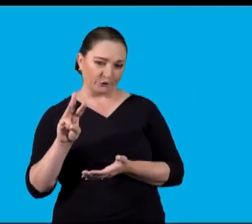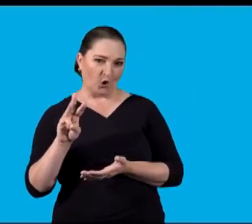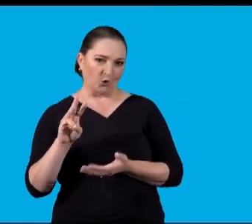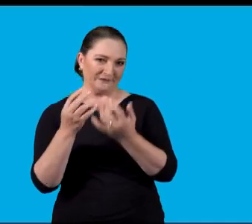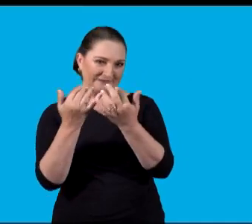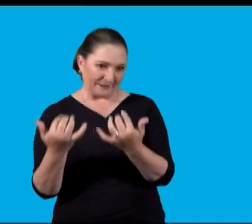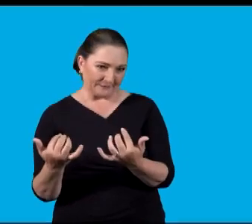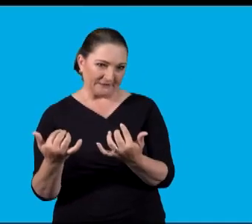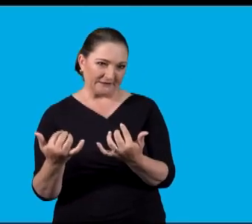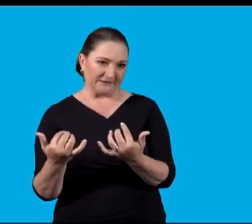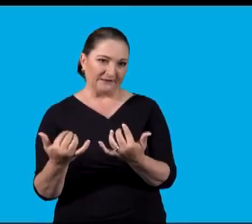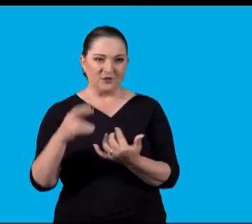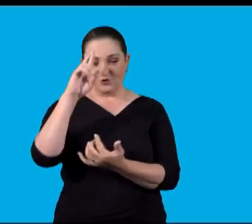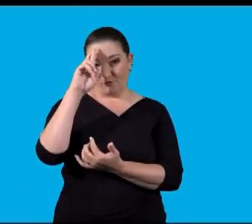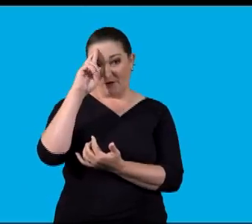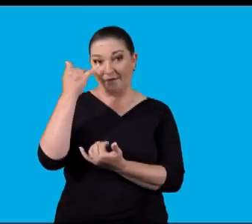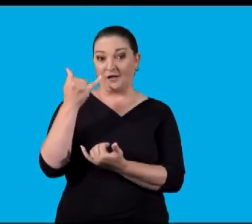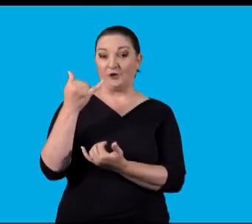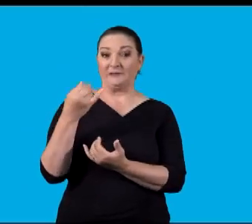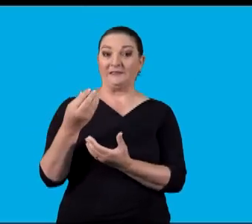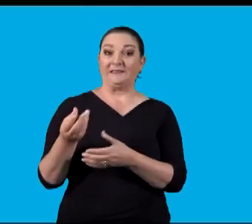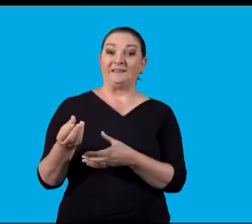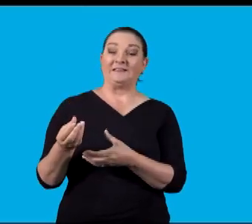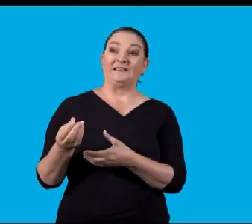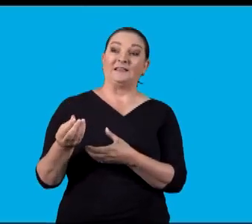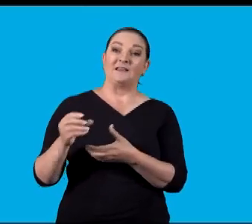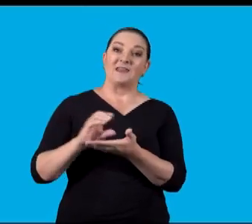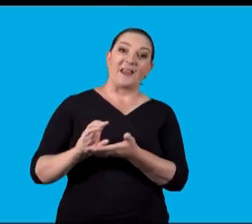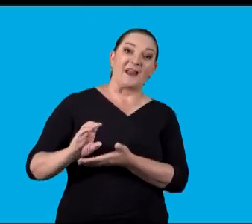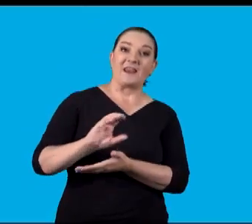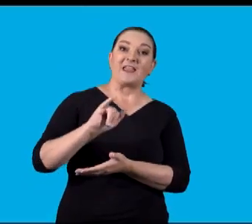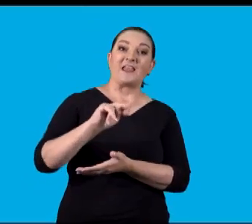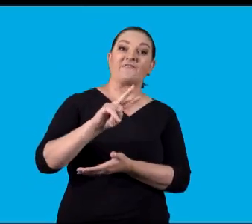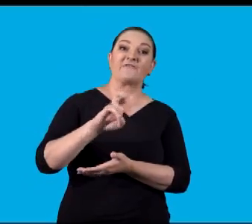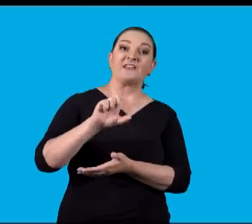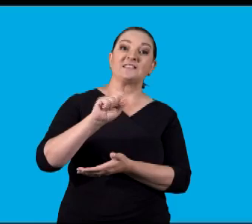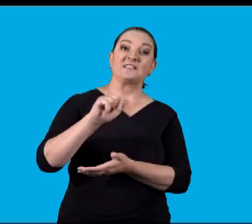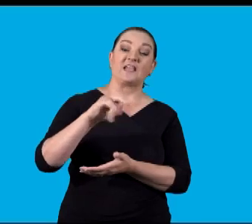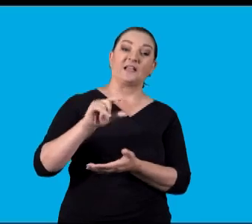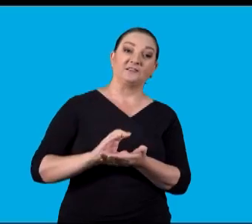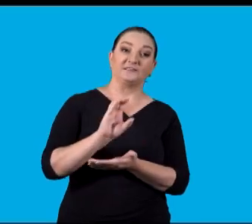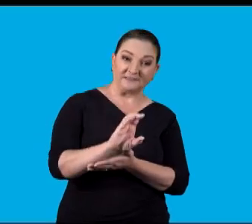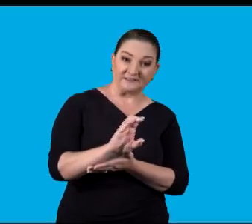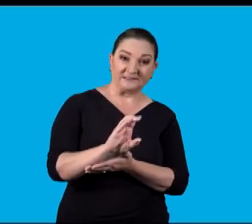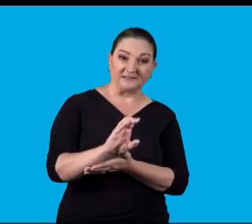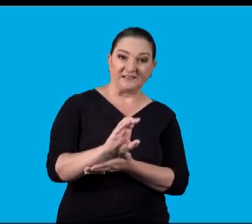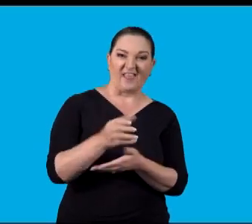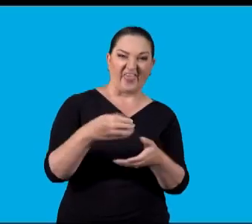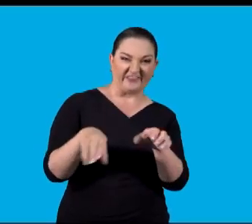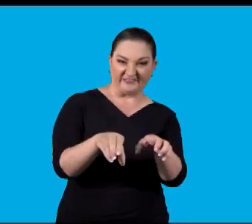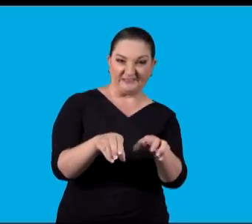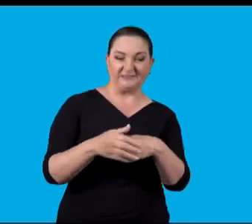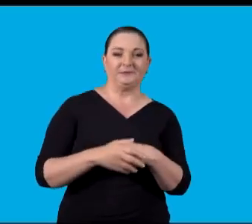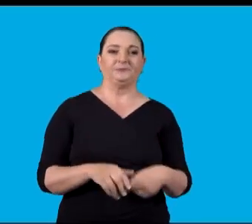your cash effects from investing activities. You now say here, the purchase on